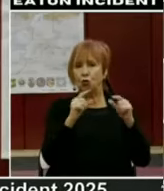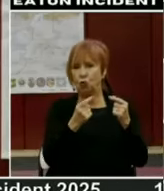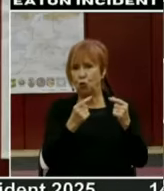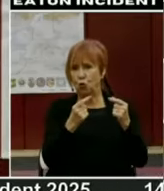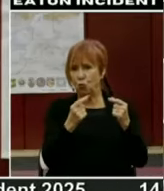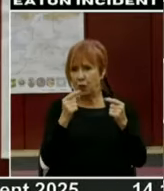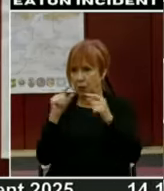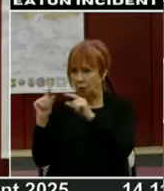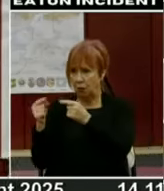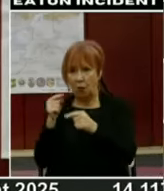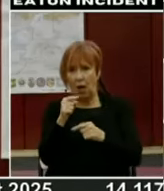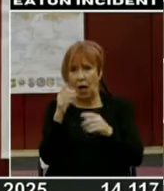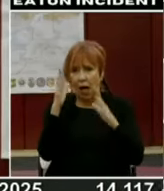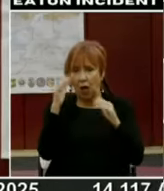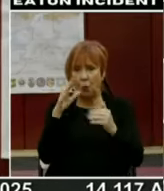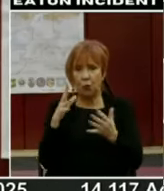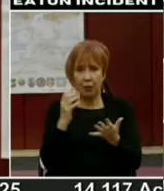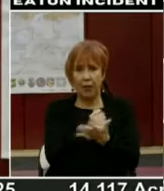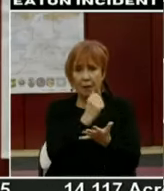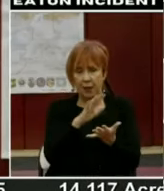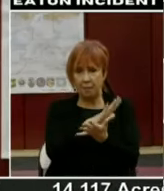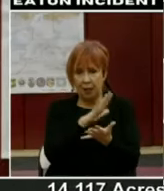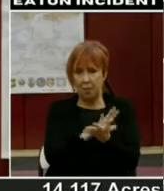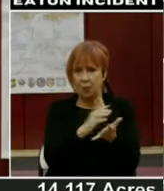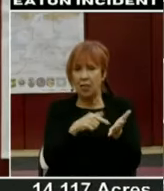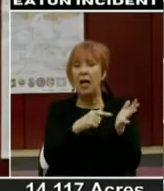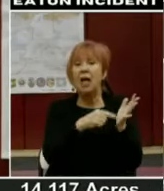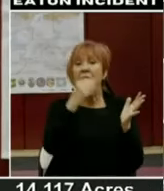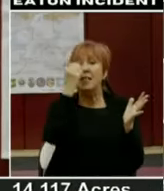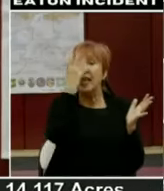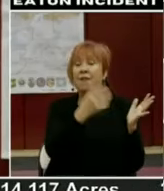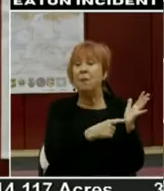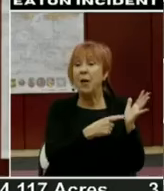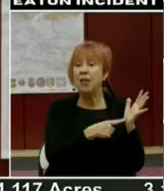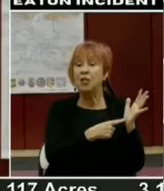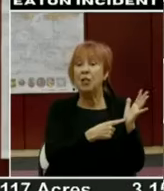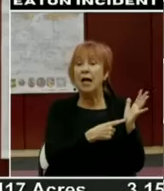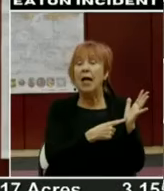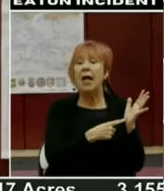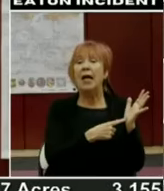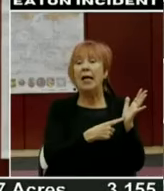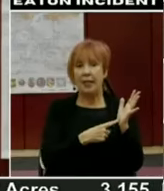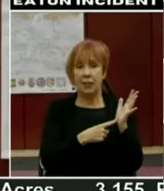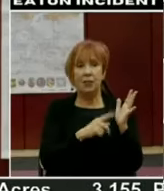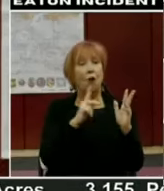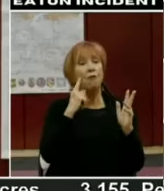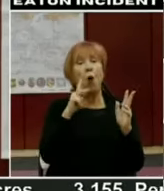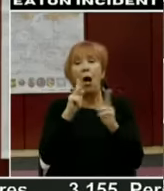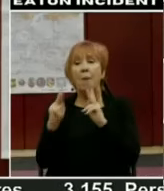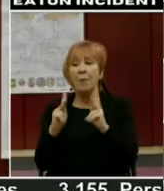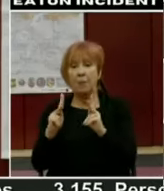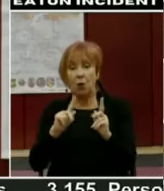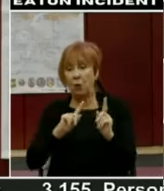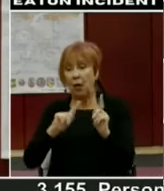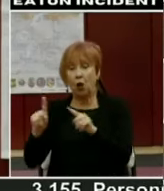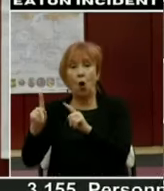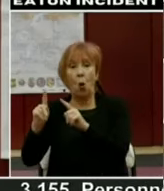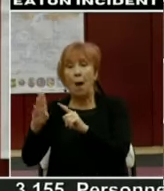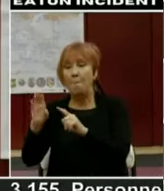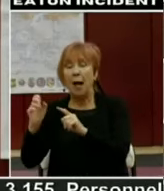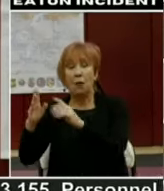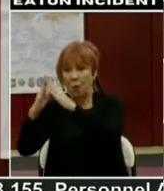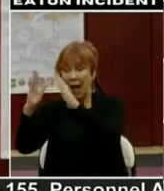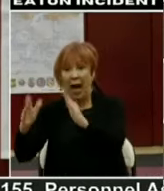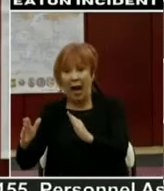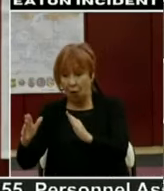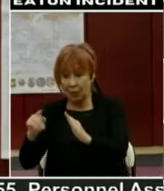of this information. One is those of you who are going back and your houses are there, but you were in a zone where there